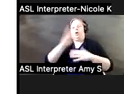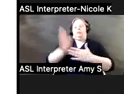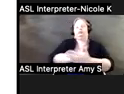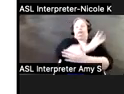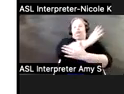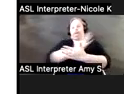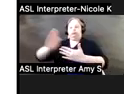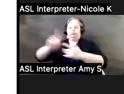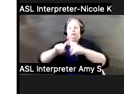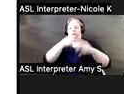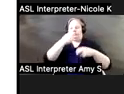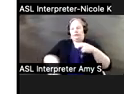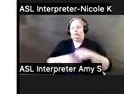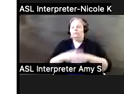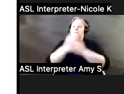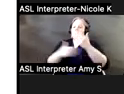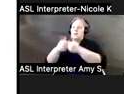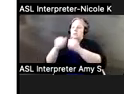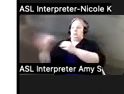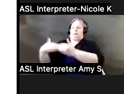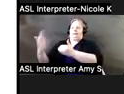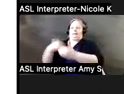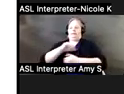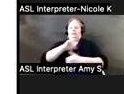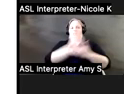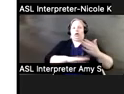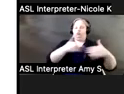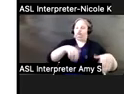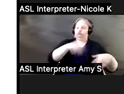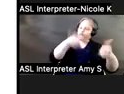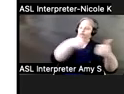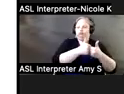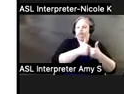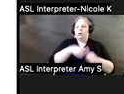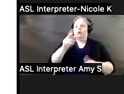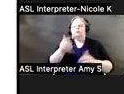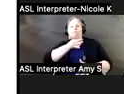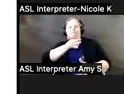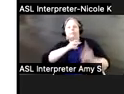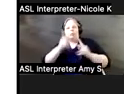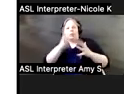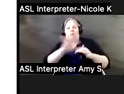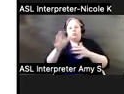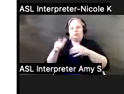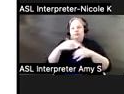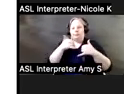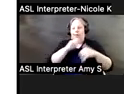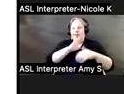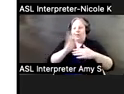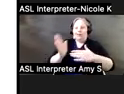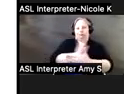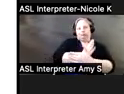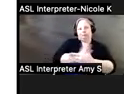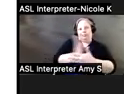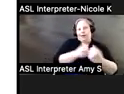difficulty. So there's games that are much easier to play than others. So you really want to know, does this person want to play some of those really high-paced,